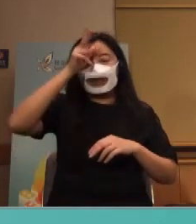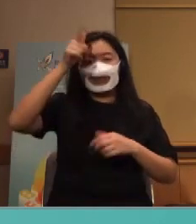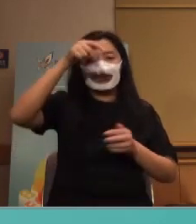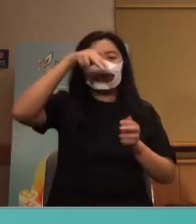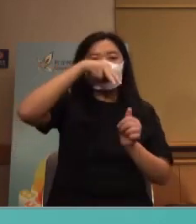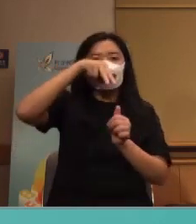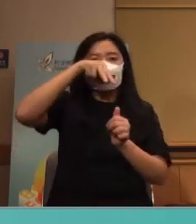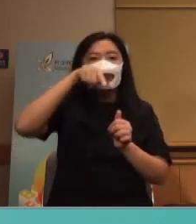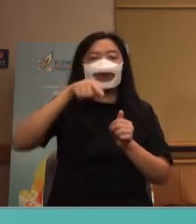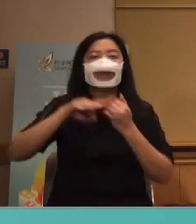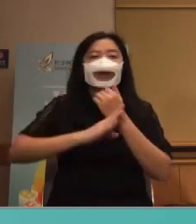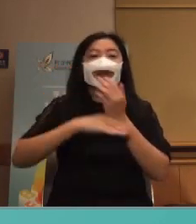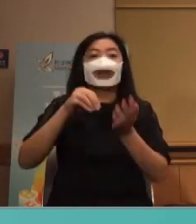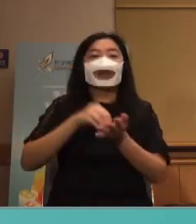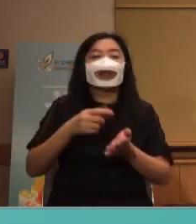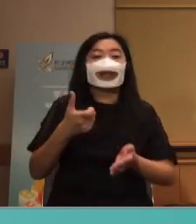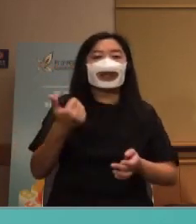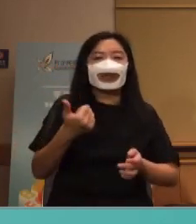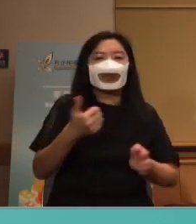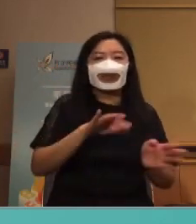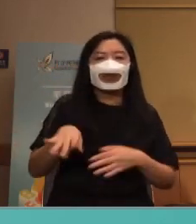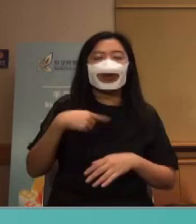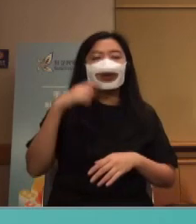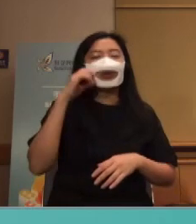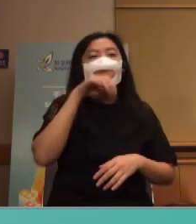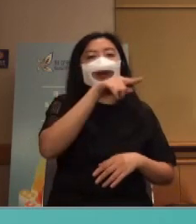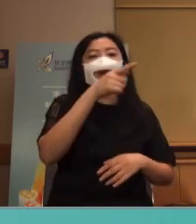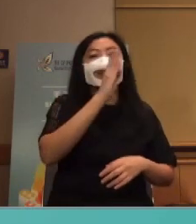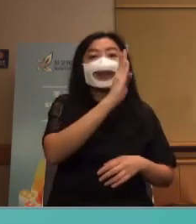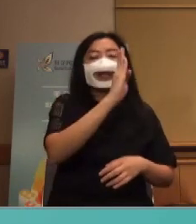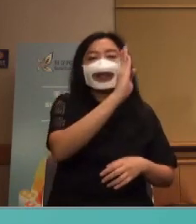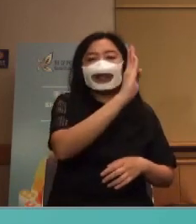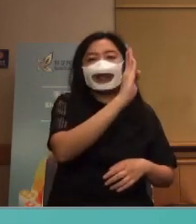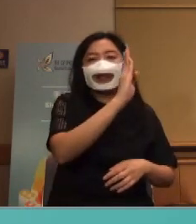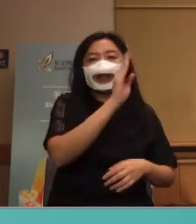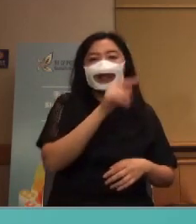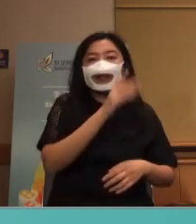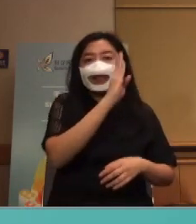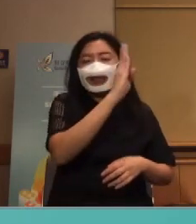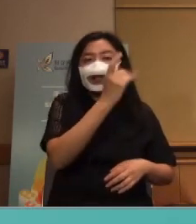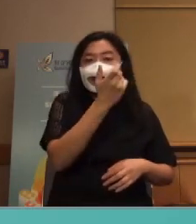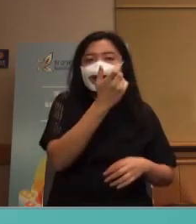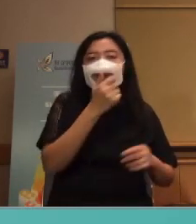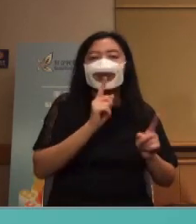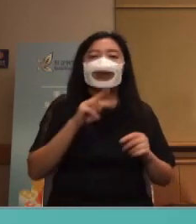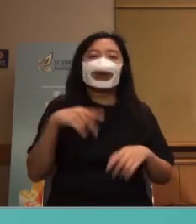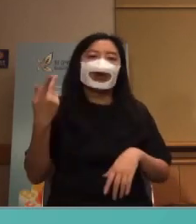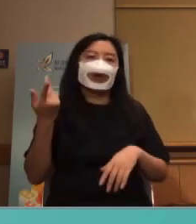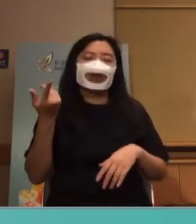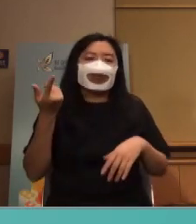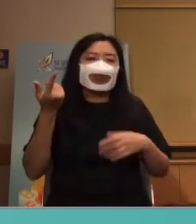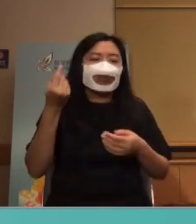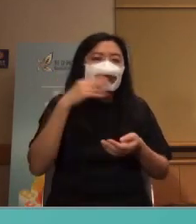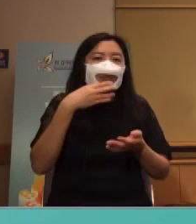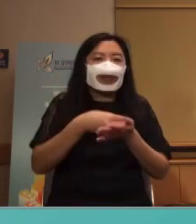using Bitcoin to buy groceries, or Ethereum to buy groceries, instead of like centralized currency